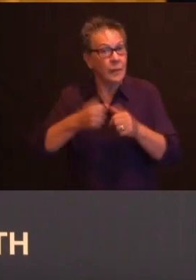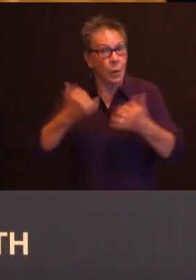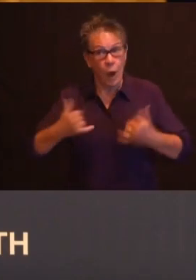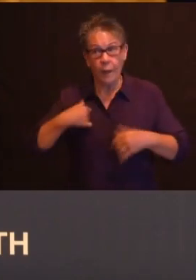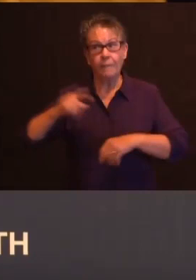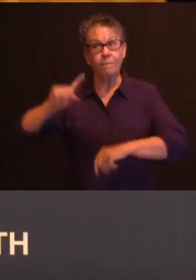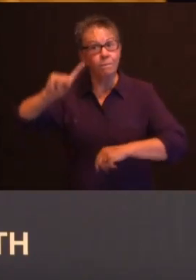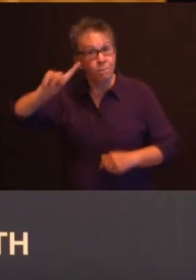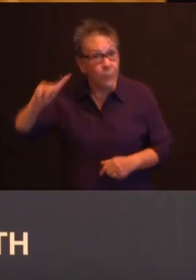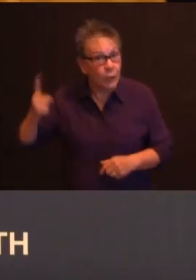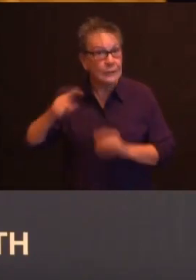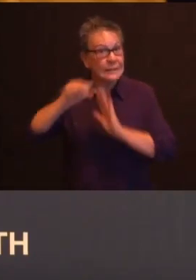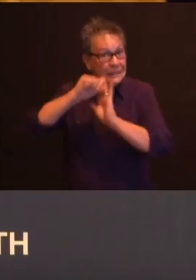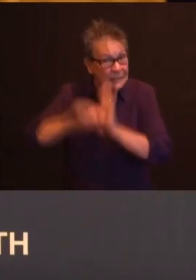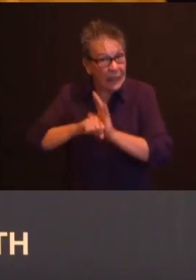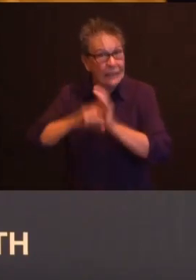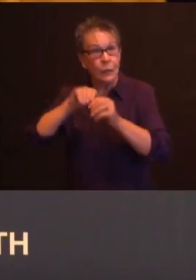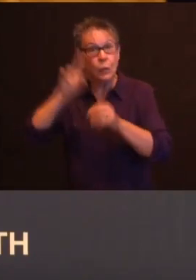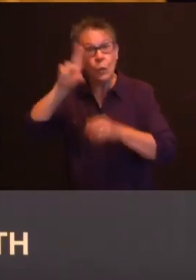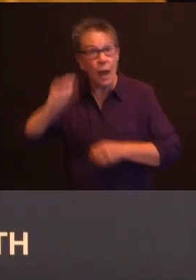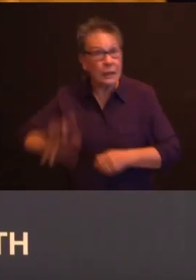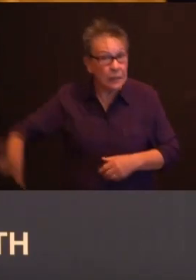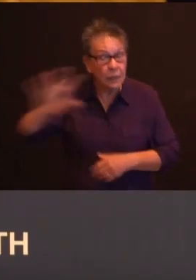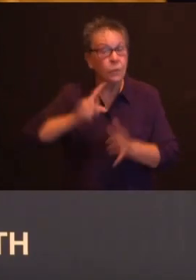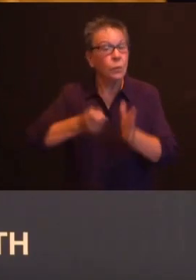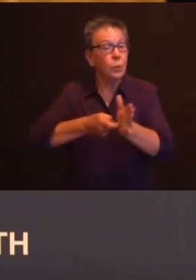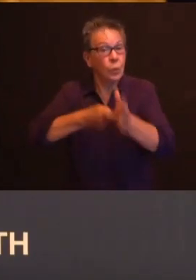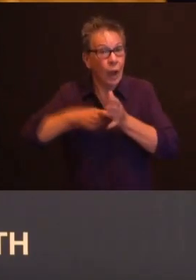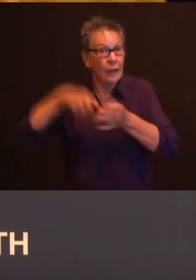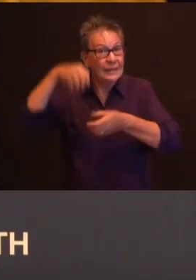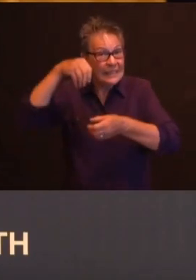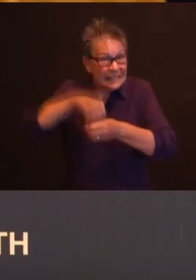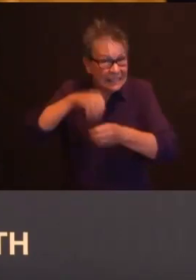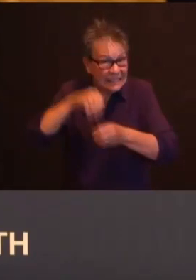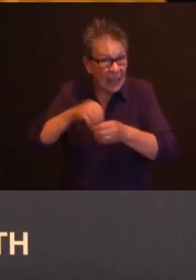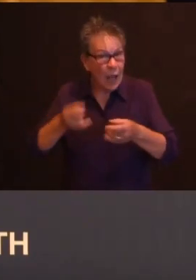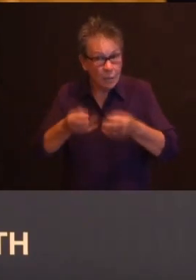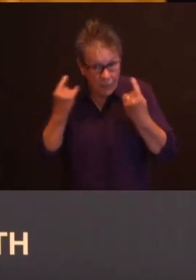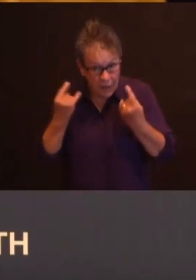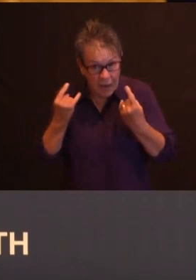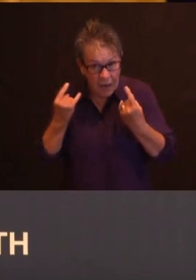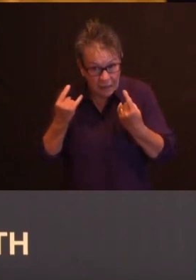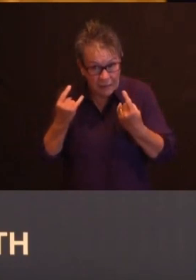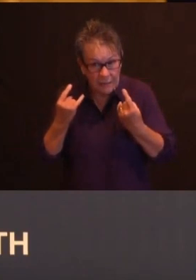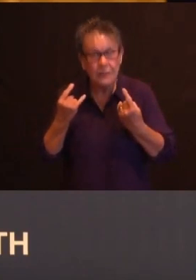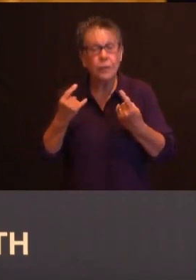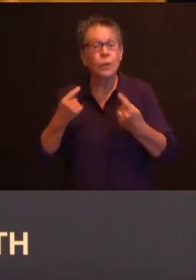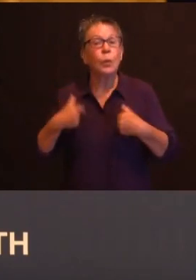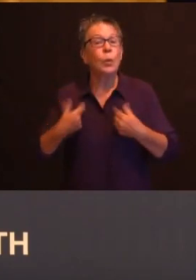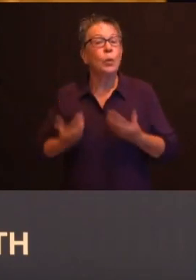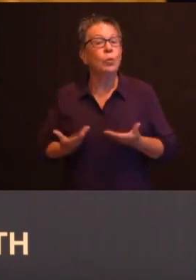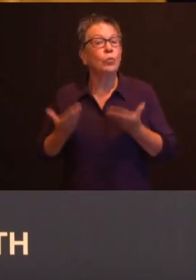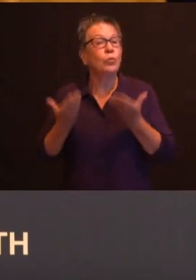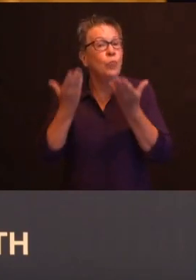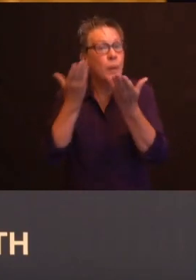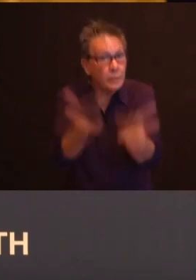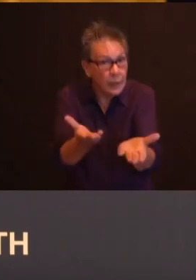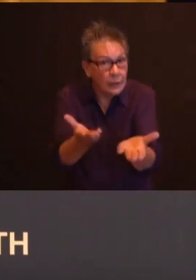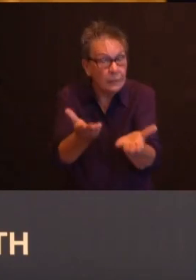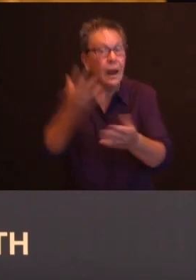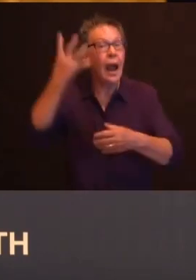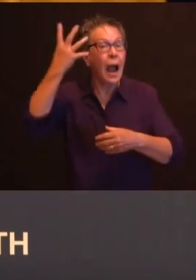strong recommendation to wear them out of doors. We've said from the day one when we started talking about masking, we want to be able